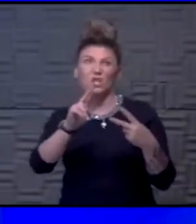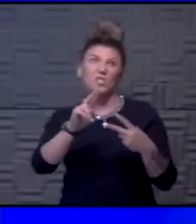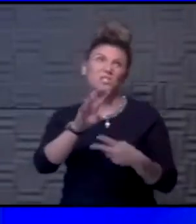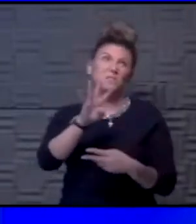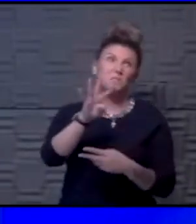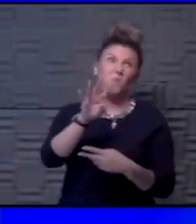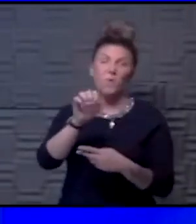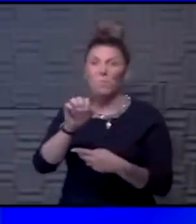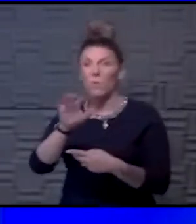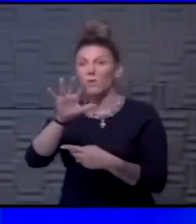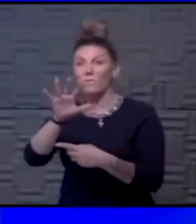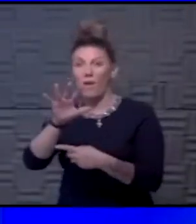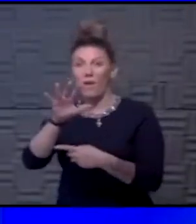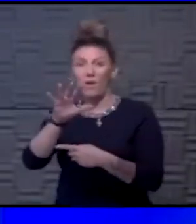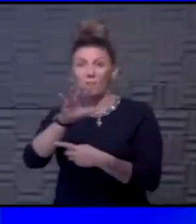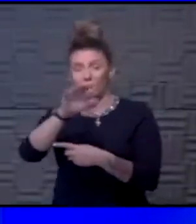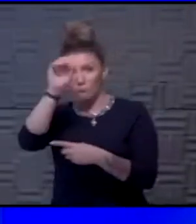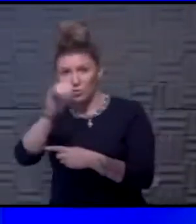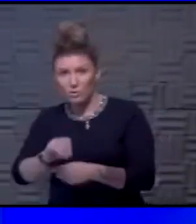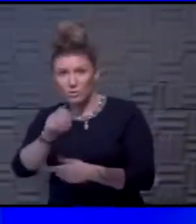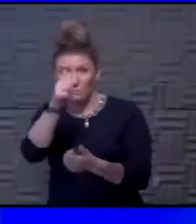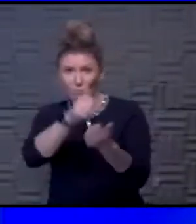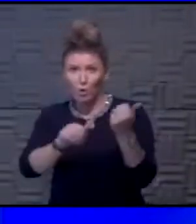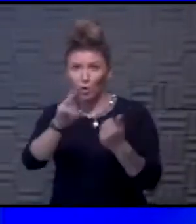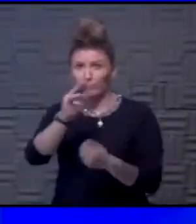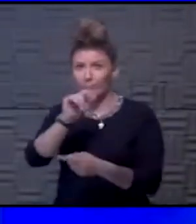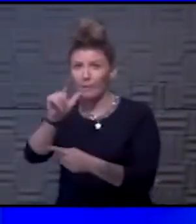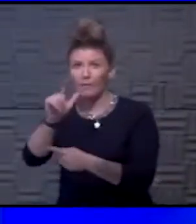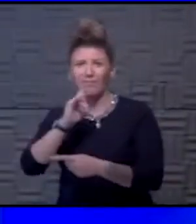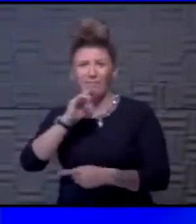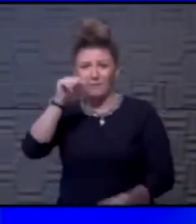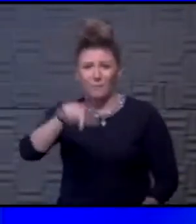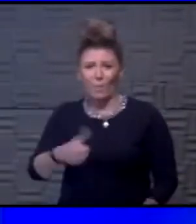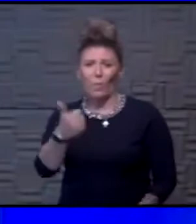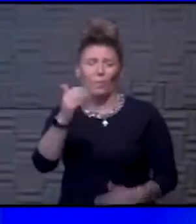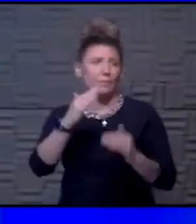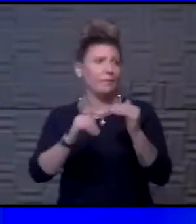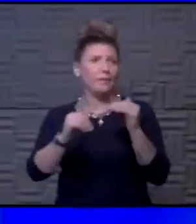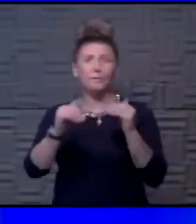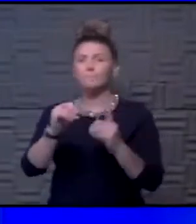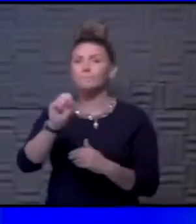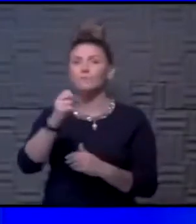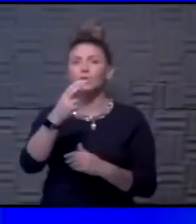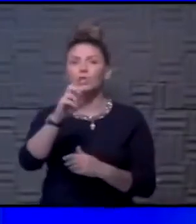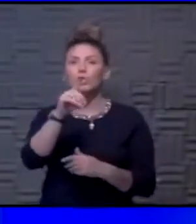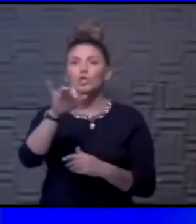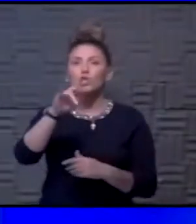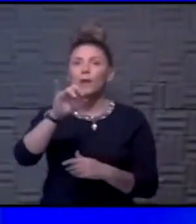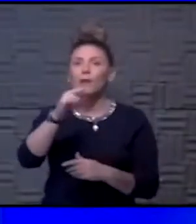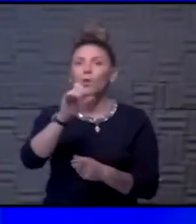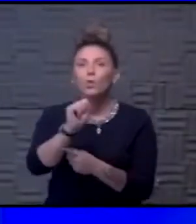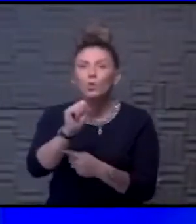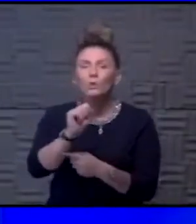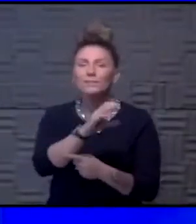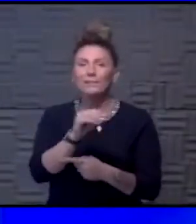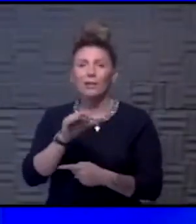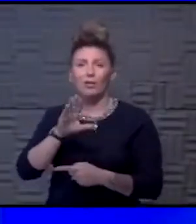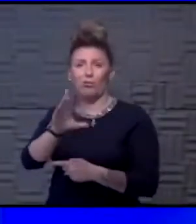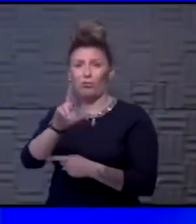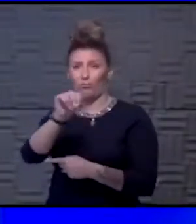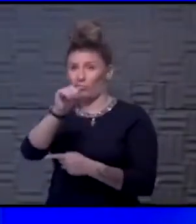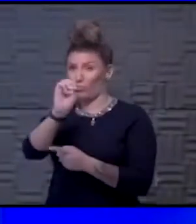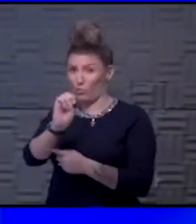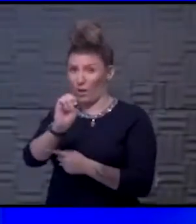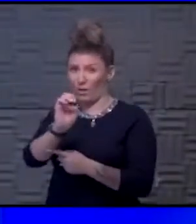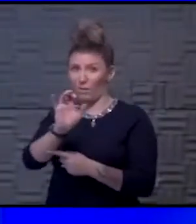anaphylaxis per million doses given, which again is still lower than, say, the shingles vaccine and their rate of anaphylactic